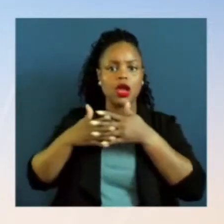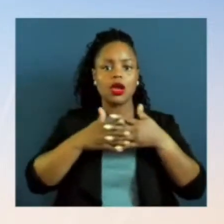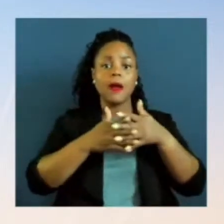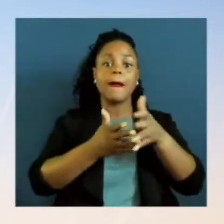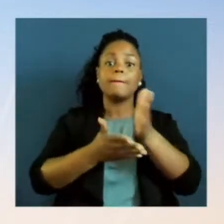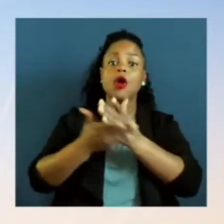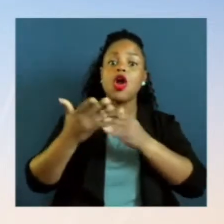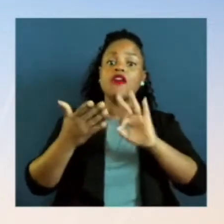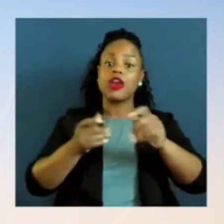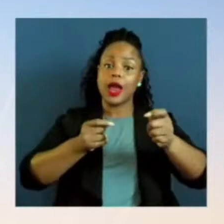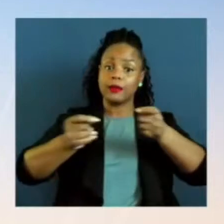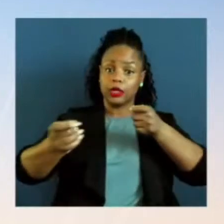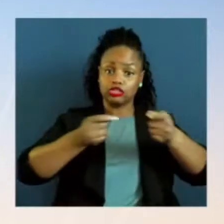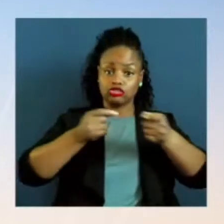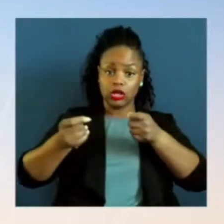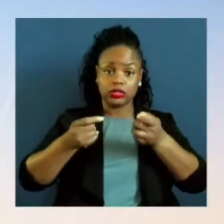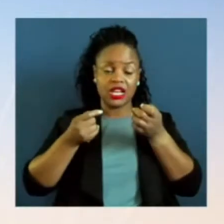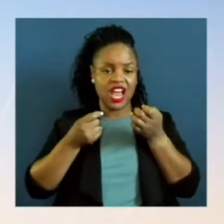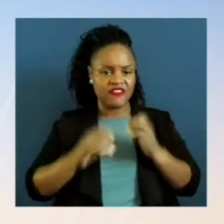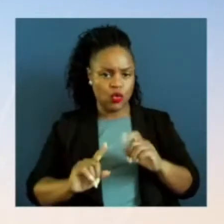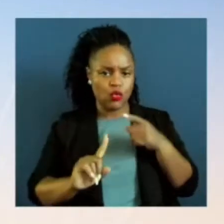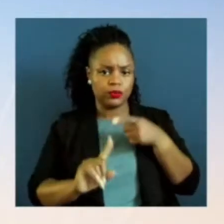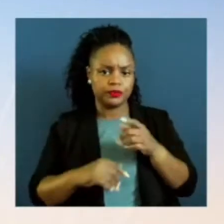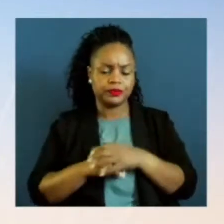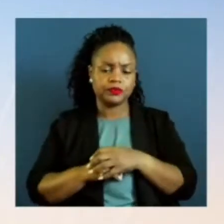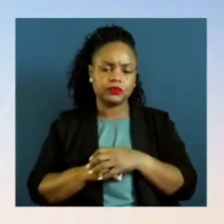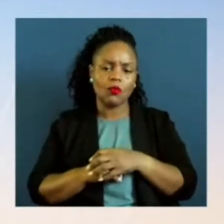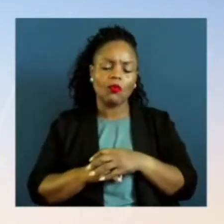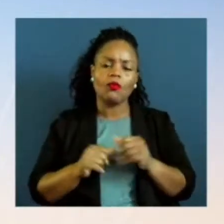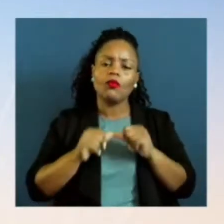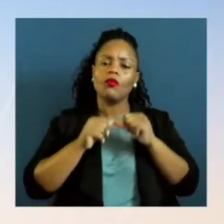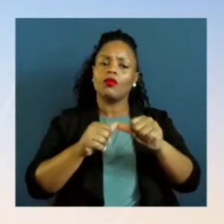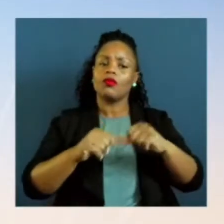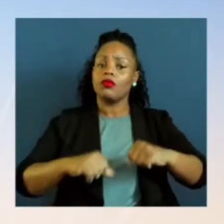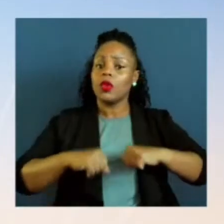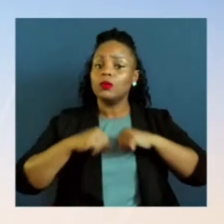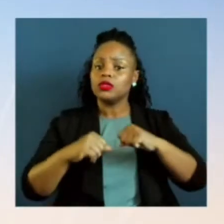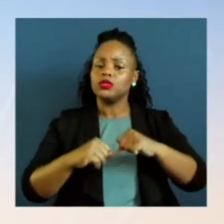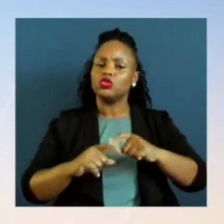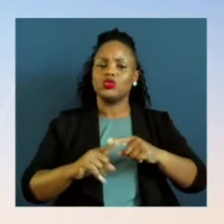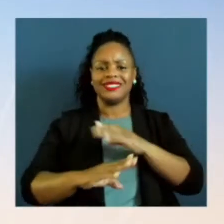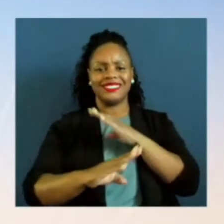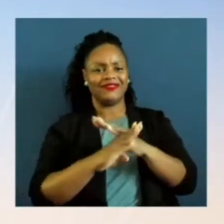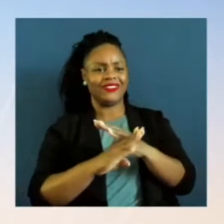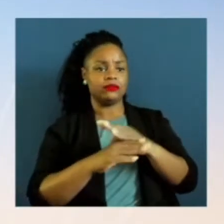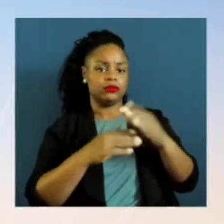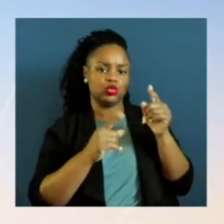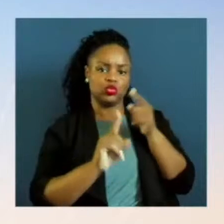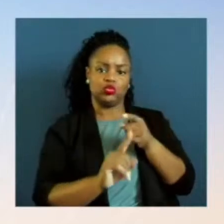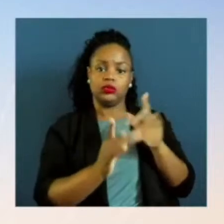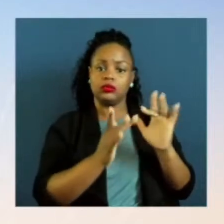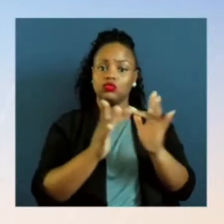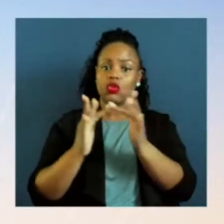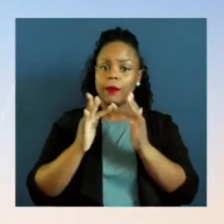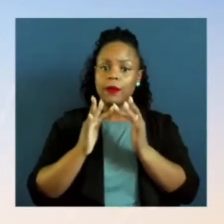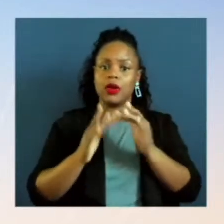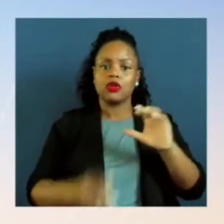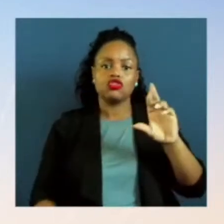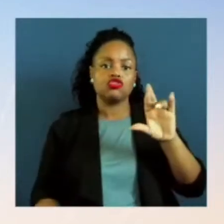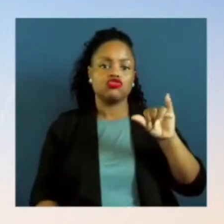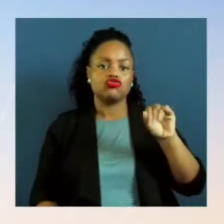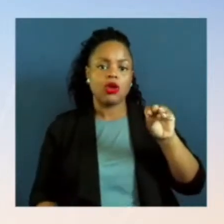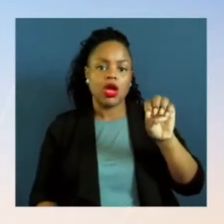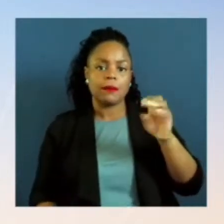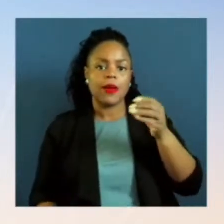to secure our America's defenses against cybercrime and ransomware, on Tuesday, the FBI and DHS's